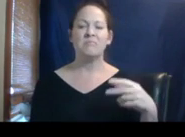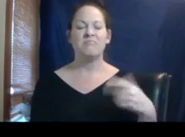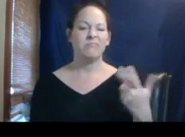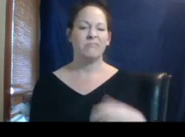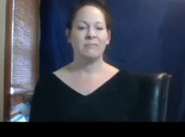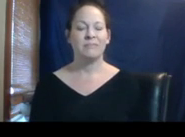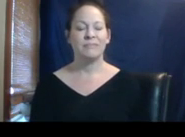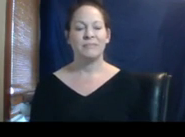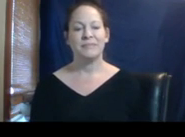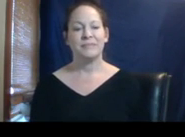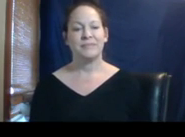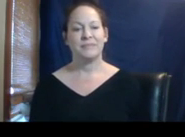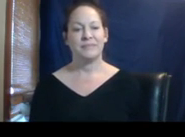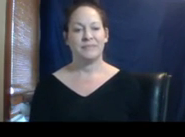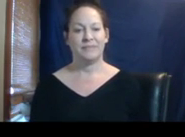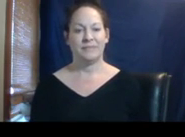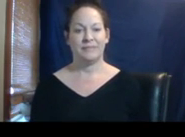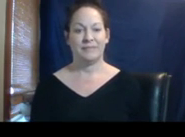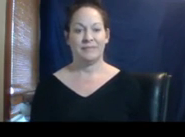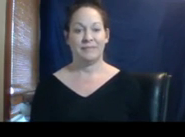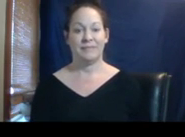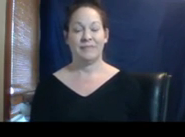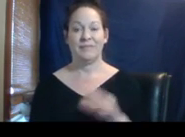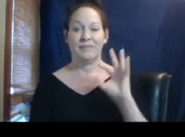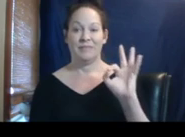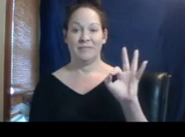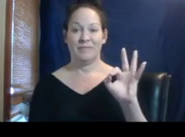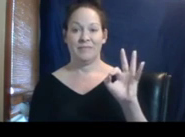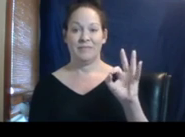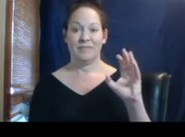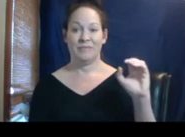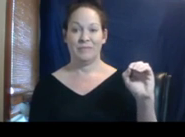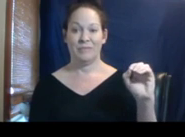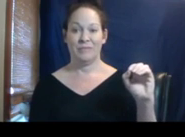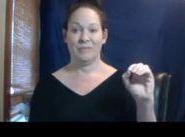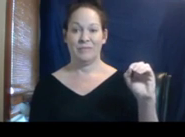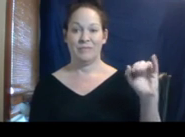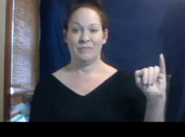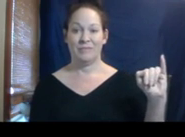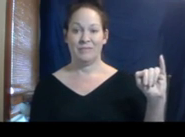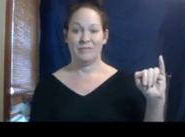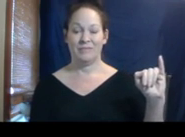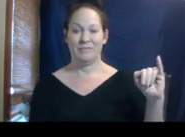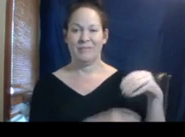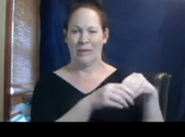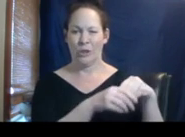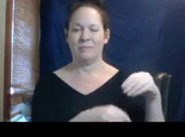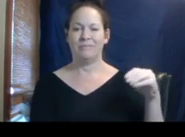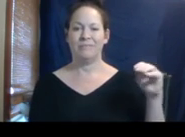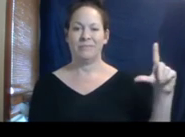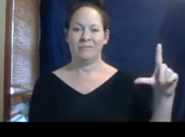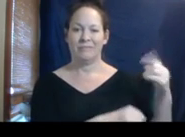quadratic. So my firsts are x squared, my outers are 5x, my inners is